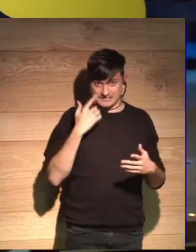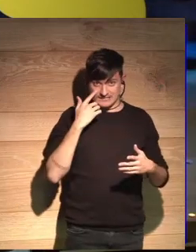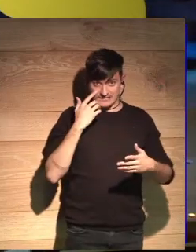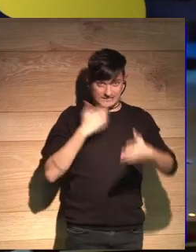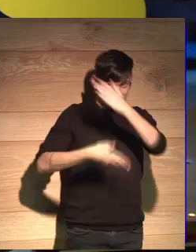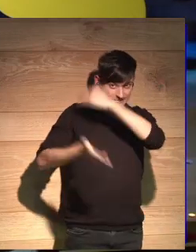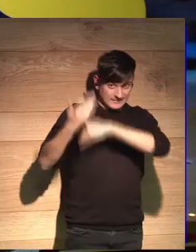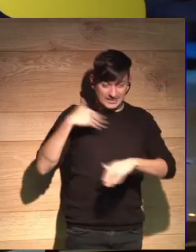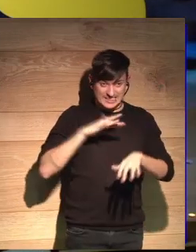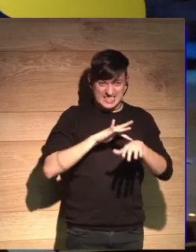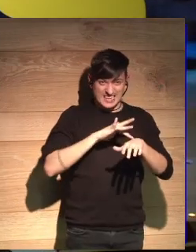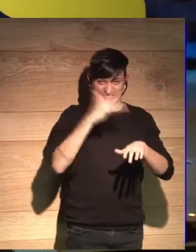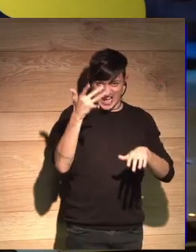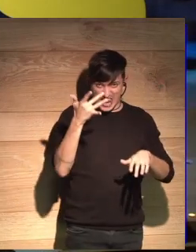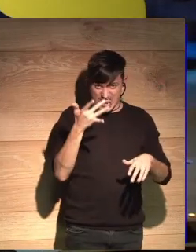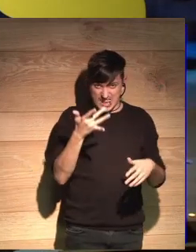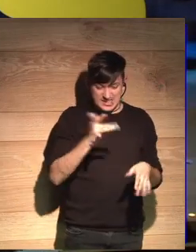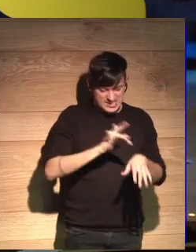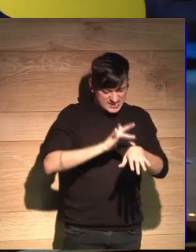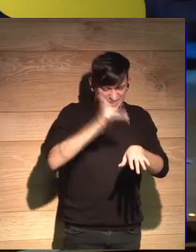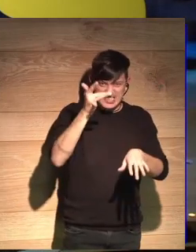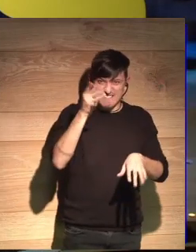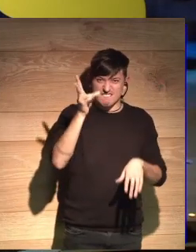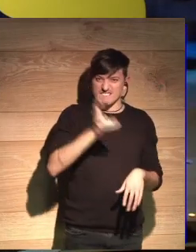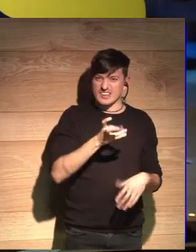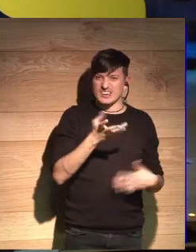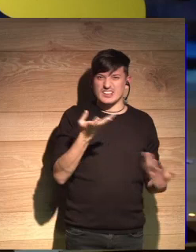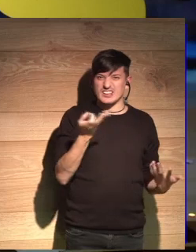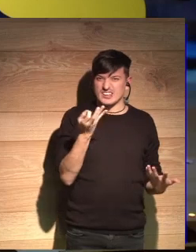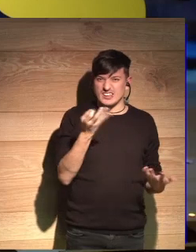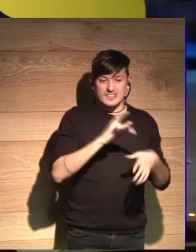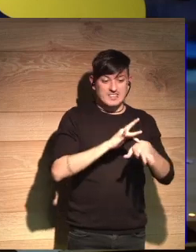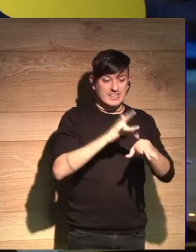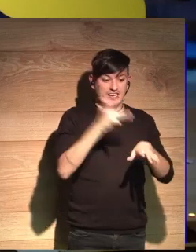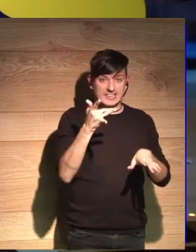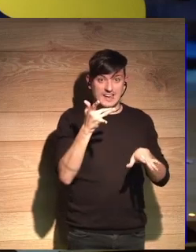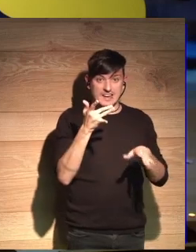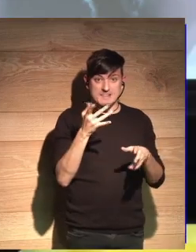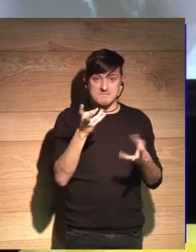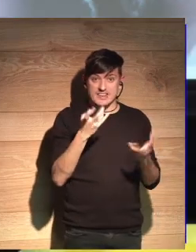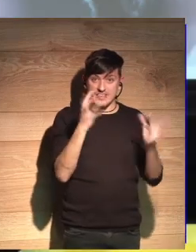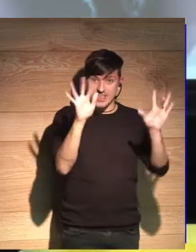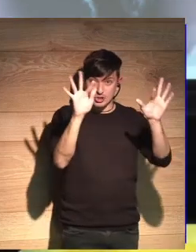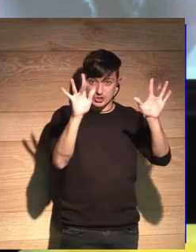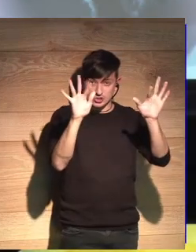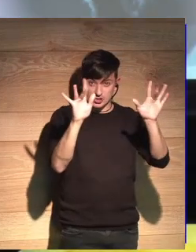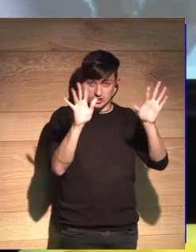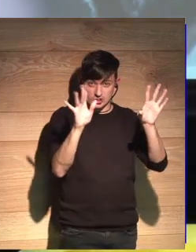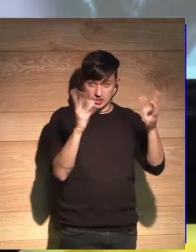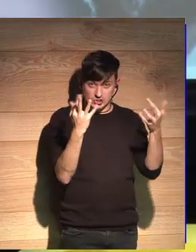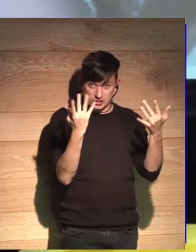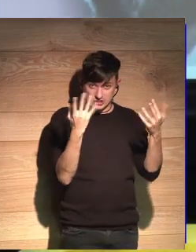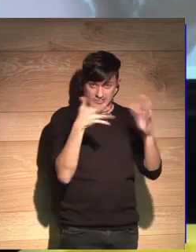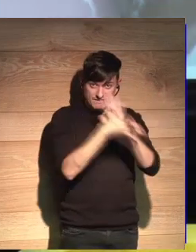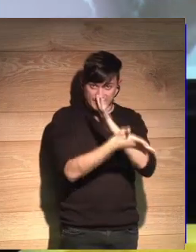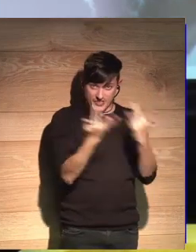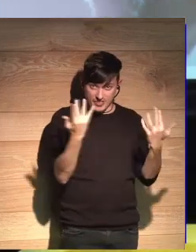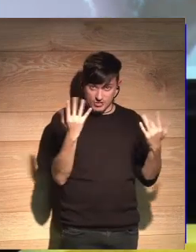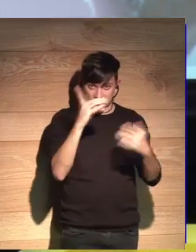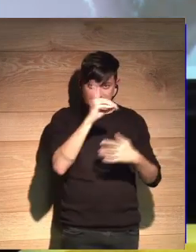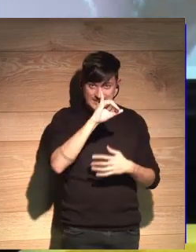it come from? And as probably most of you know, it's of course from digit, fingers, because we used to count